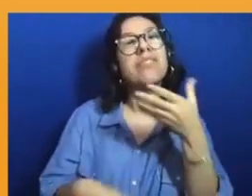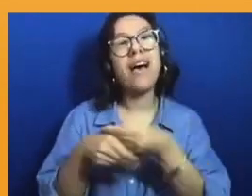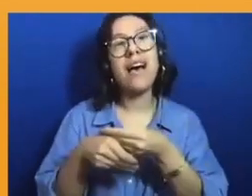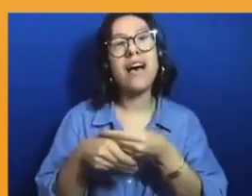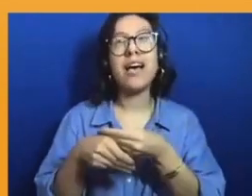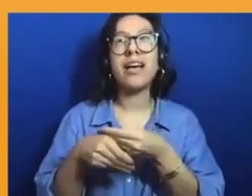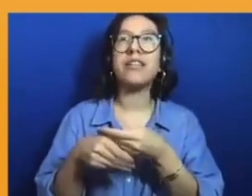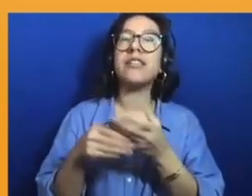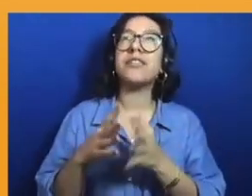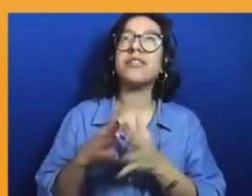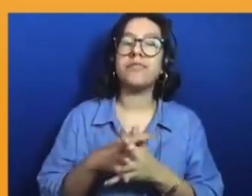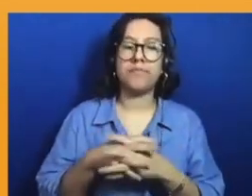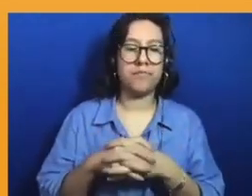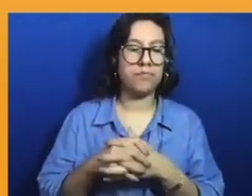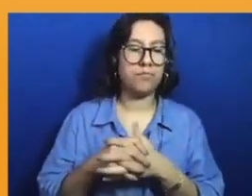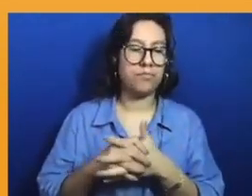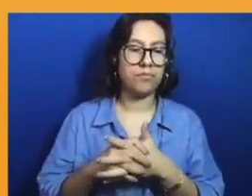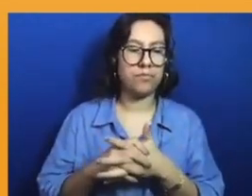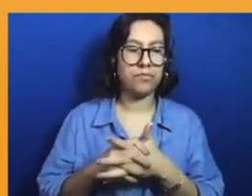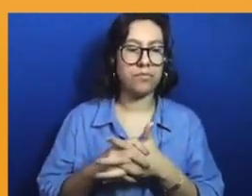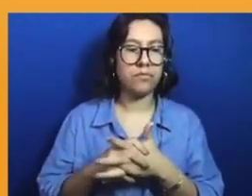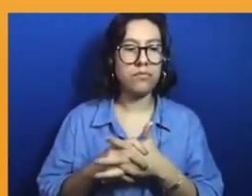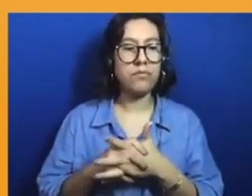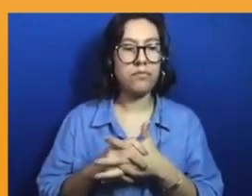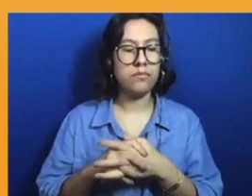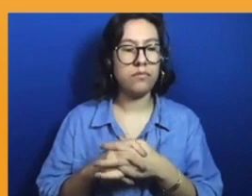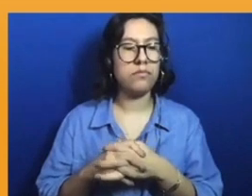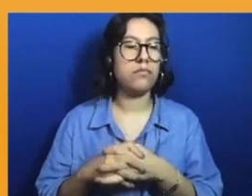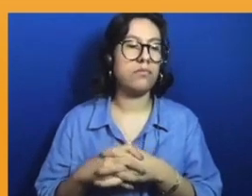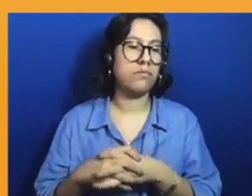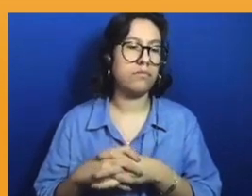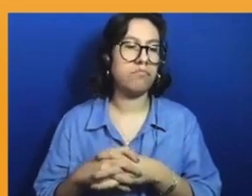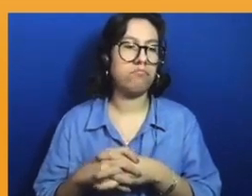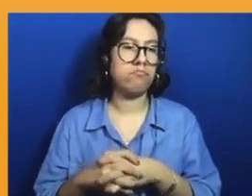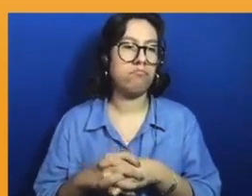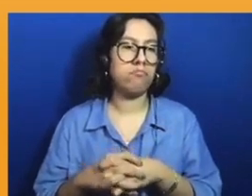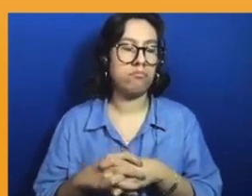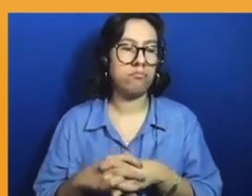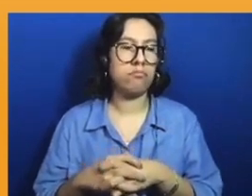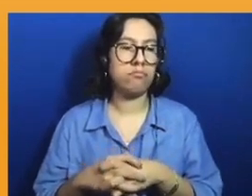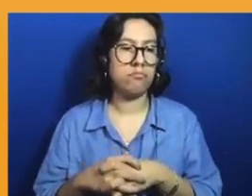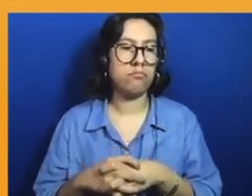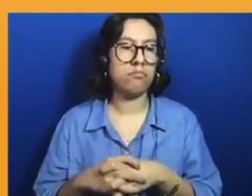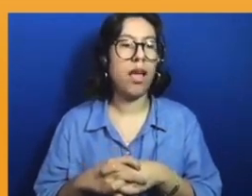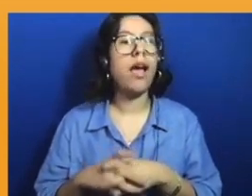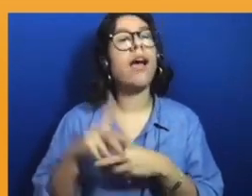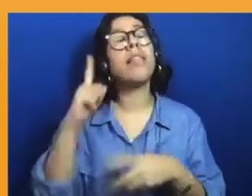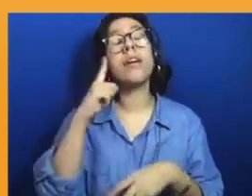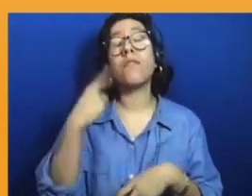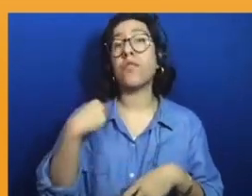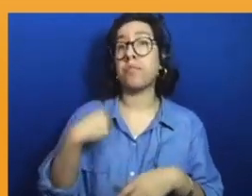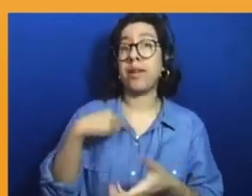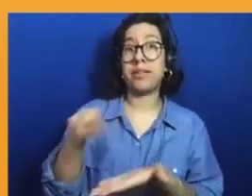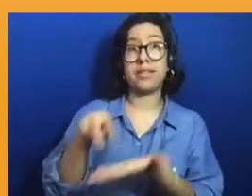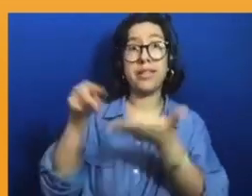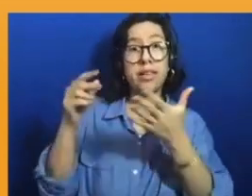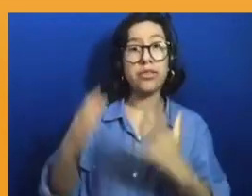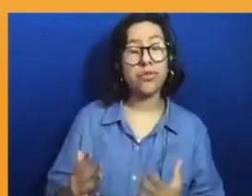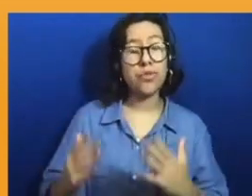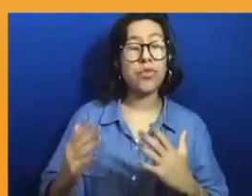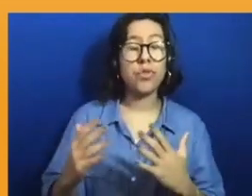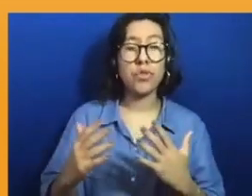discuss how I do think that it's important for me as a dancer to realize